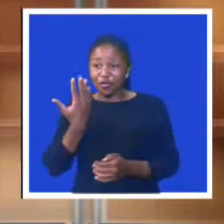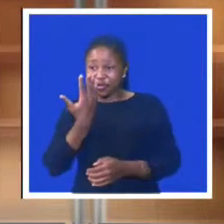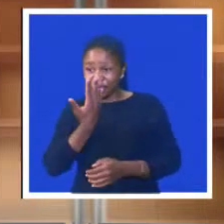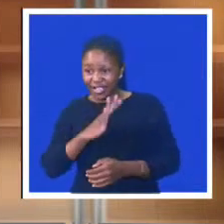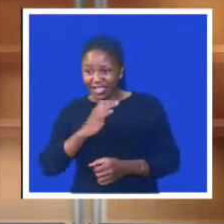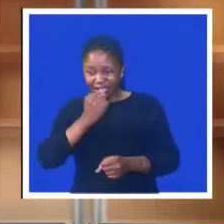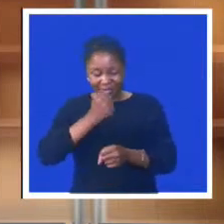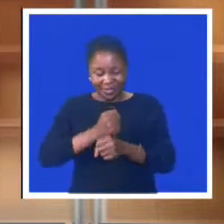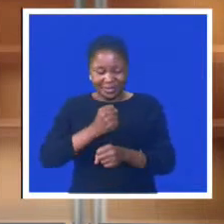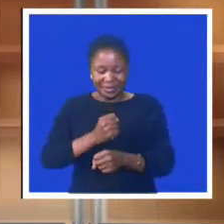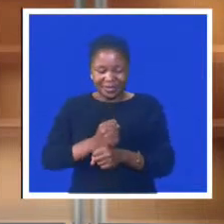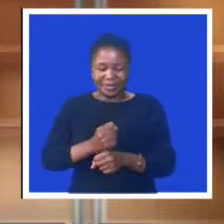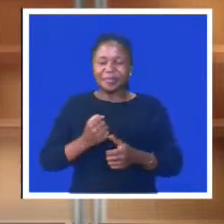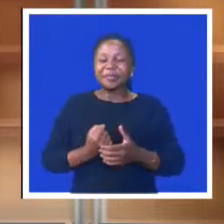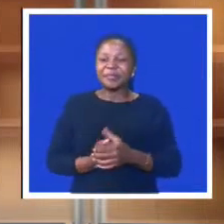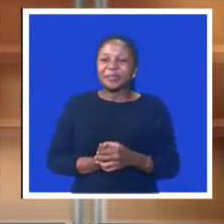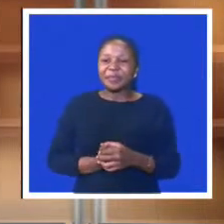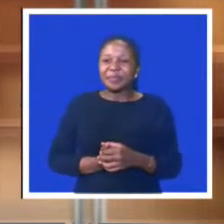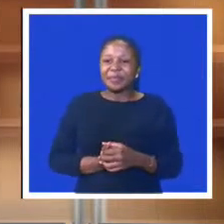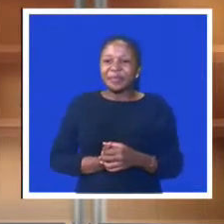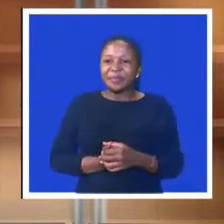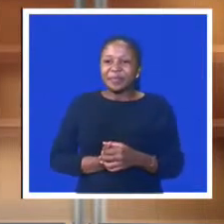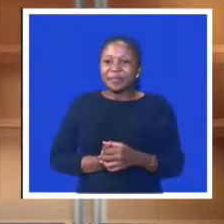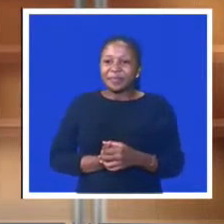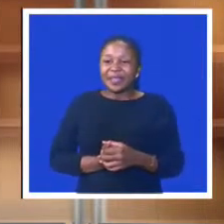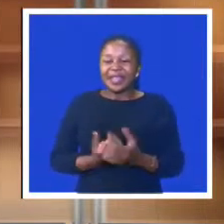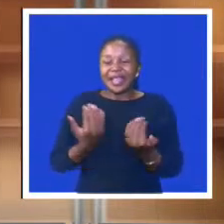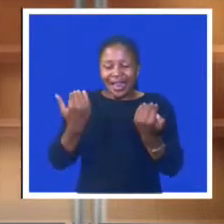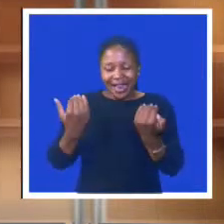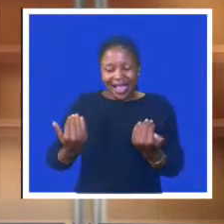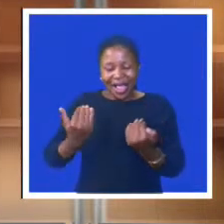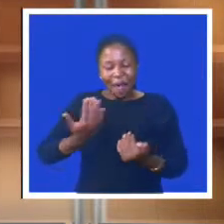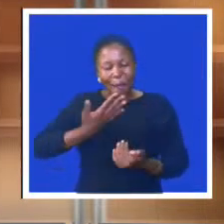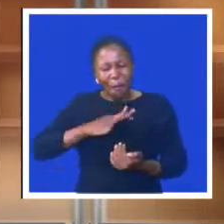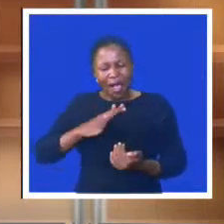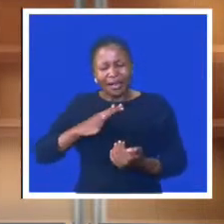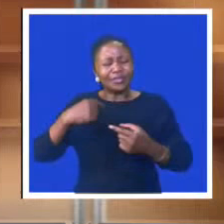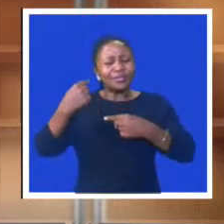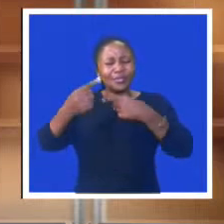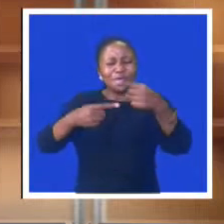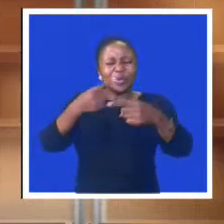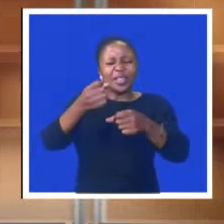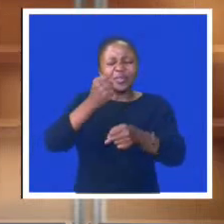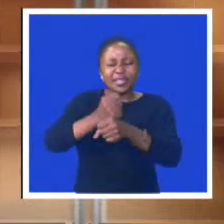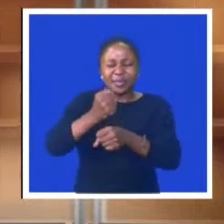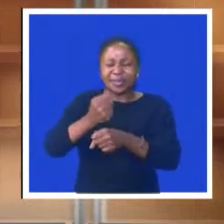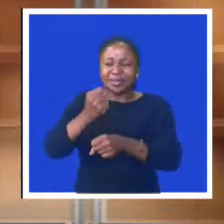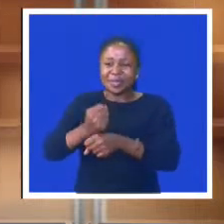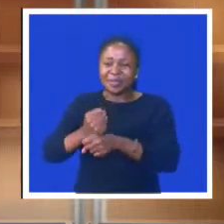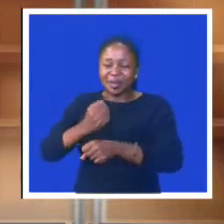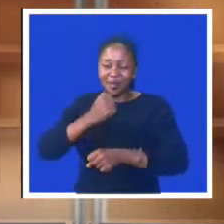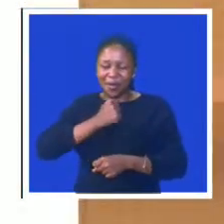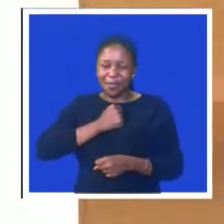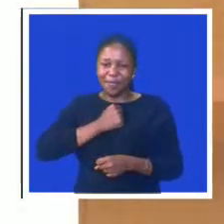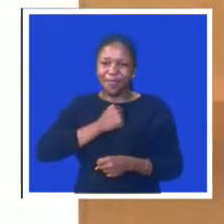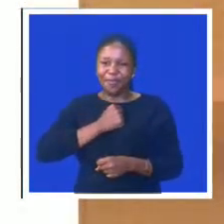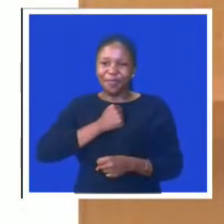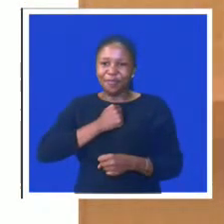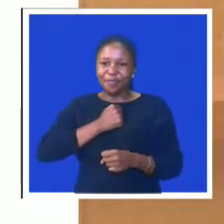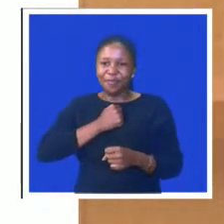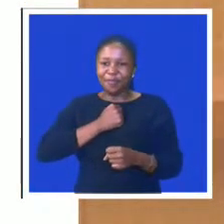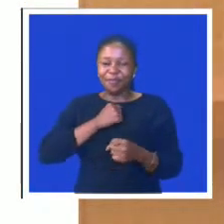move on to our next exercise, which is exercise number 2.